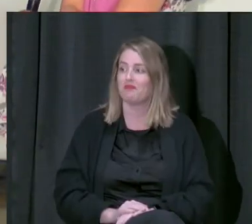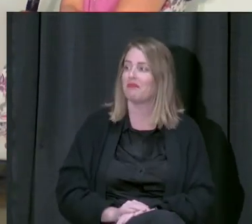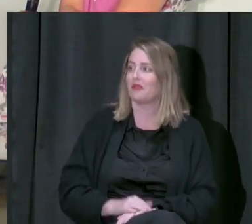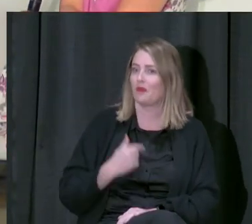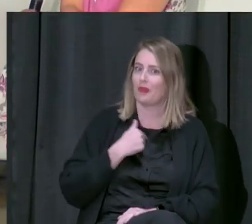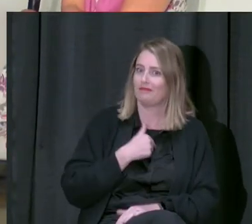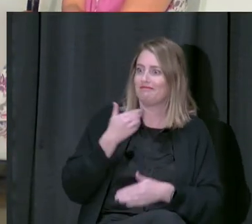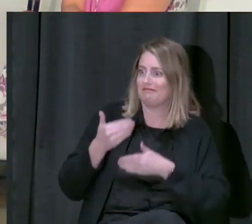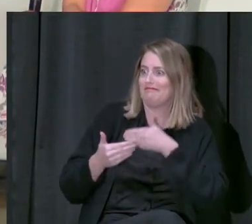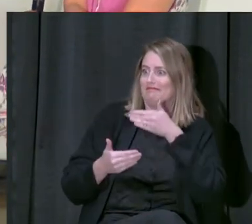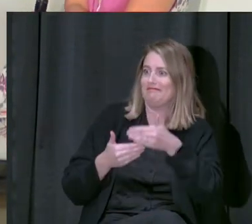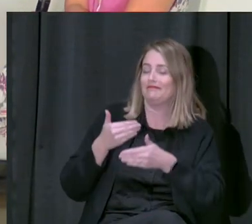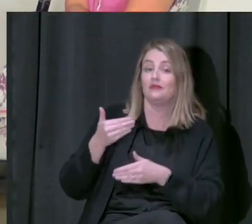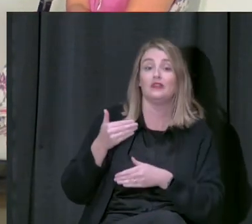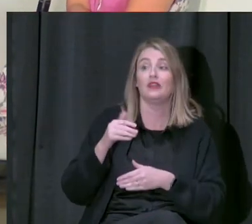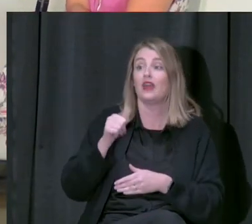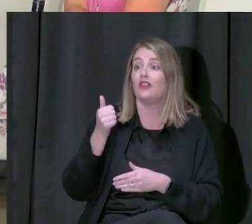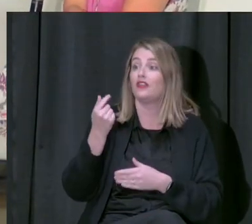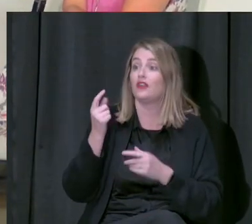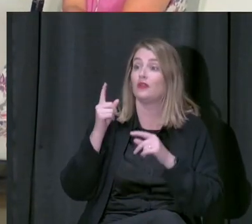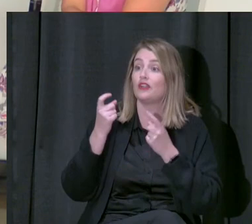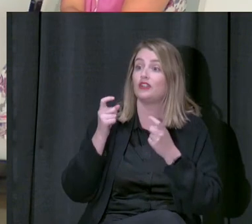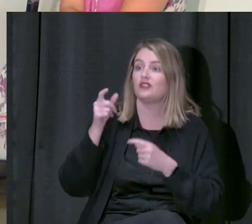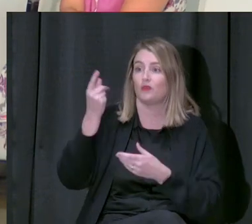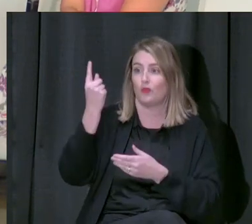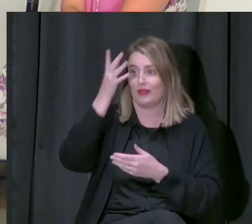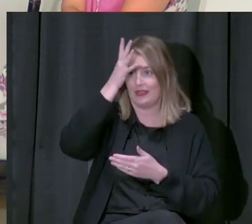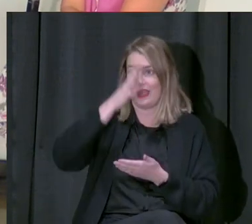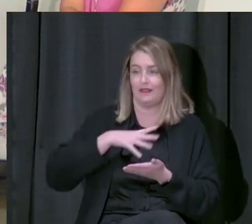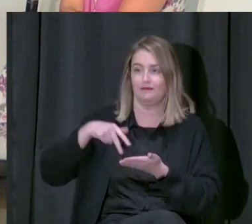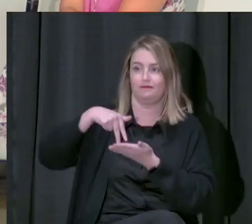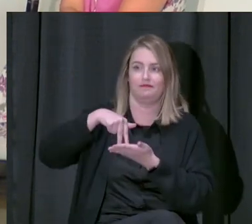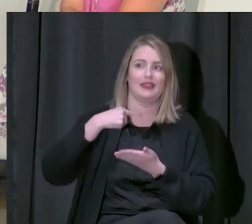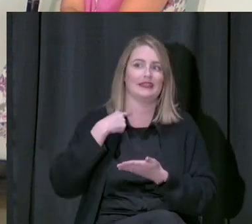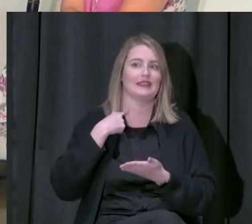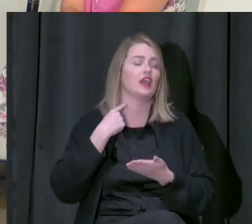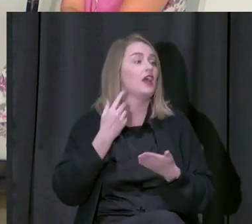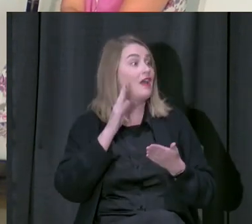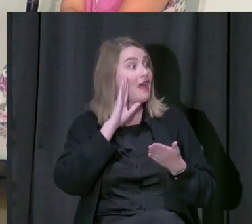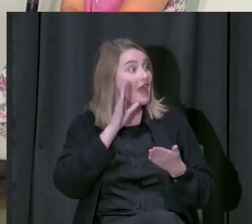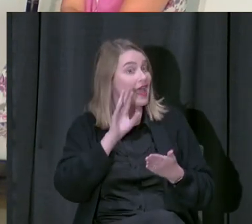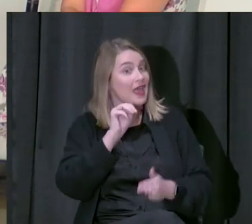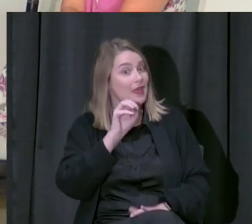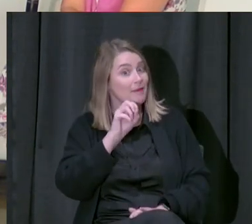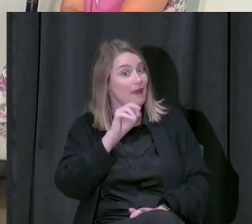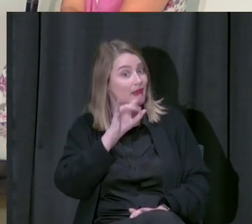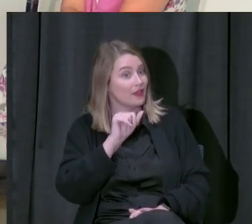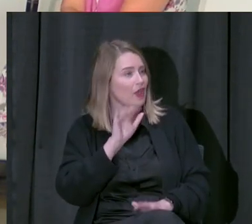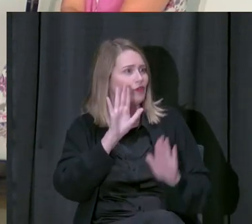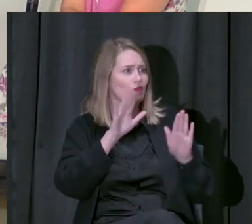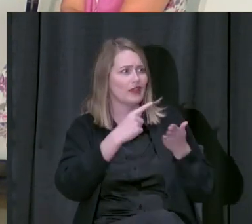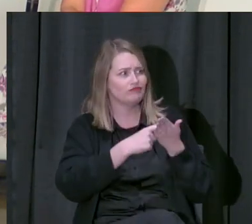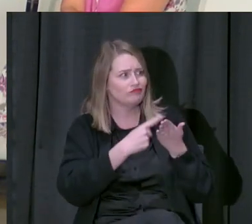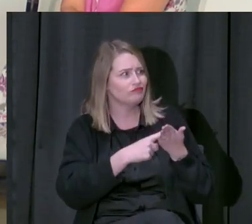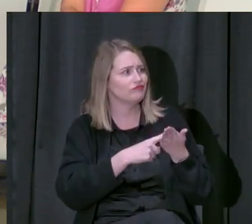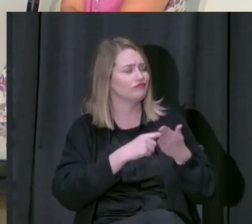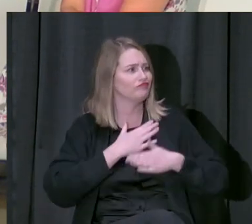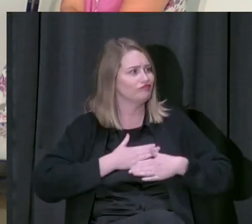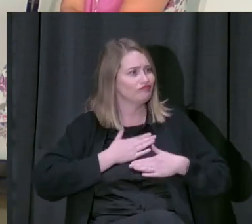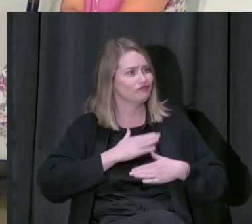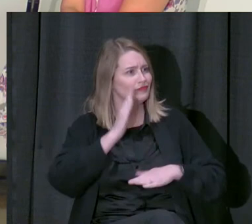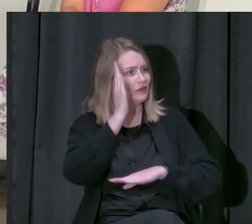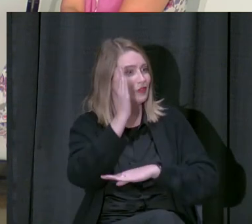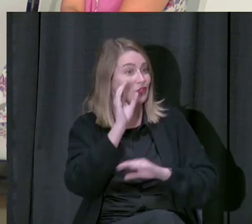questions? Didn't mean to jump in there. Yep. Oh. No, good. It's okay. Hey, Monica. Great discussion, by the way, guys. And it's awesome to go into a meeting or presentation with